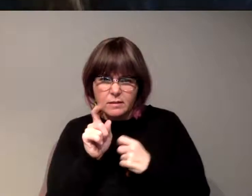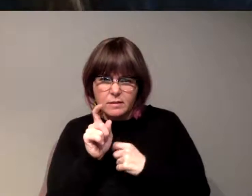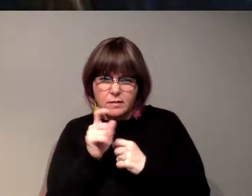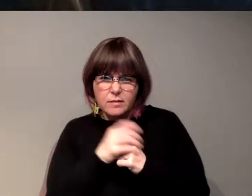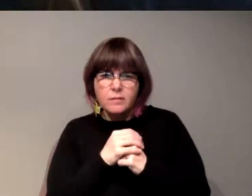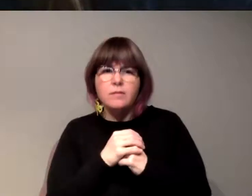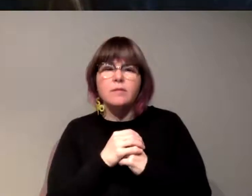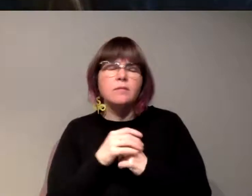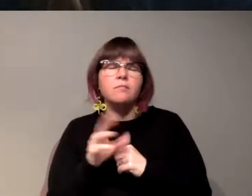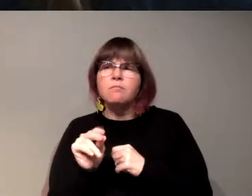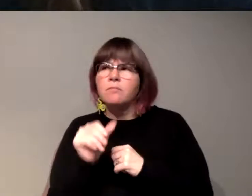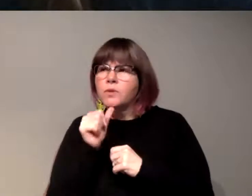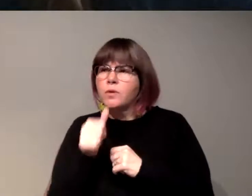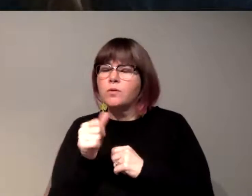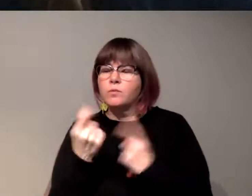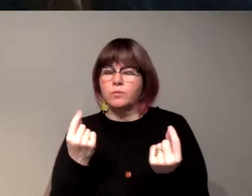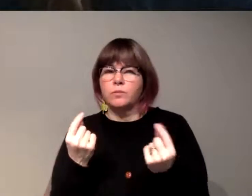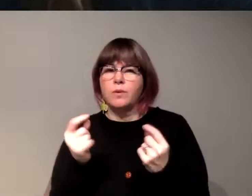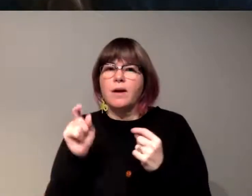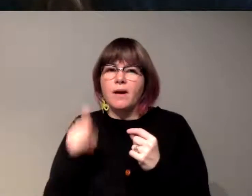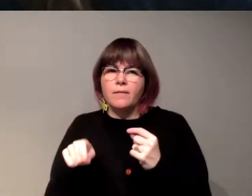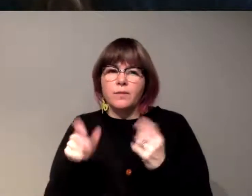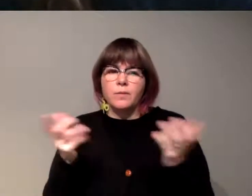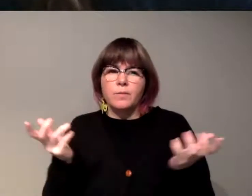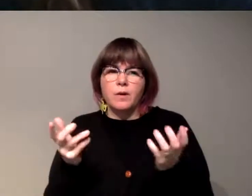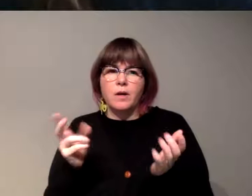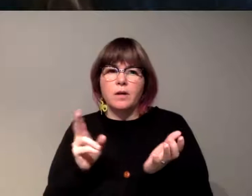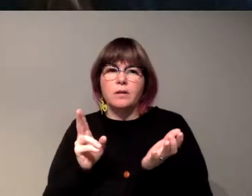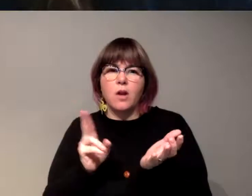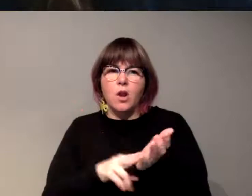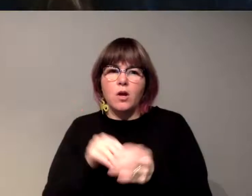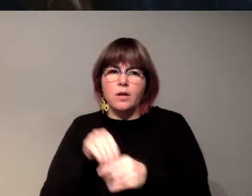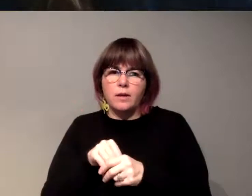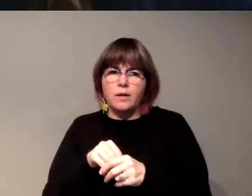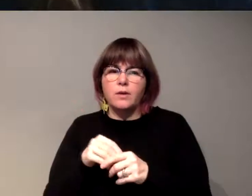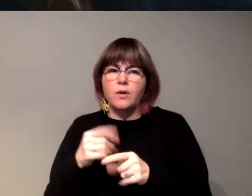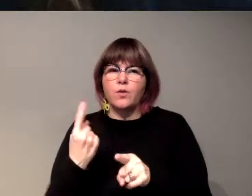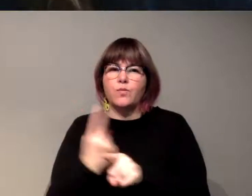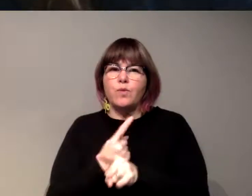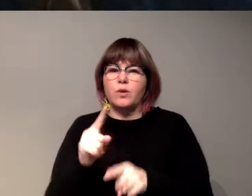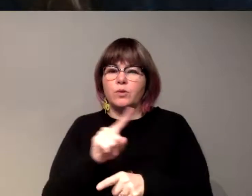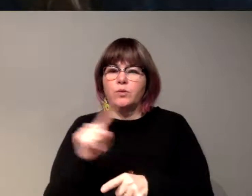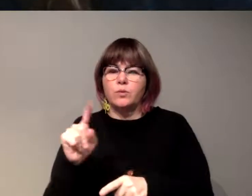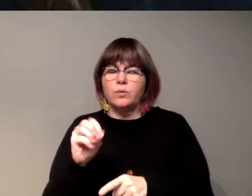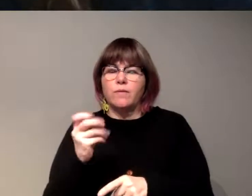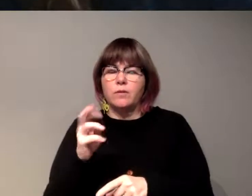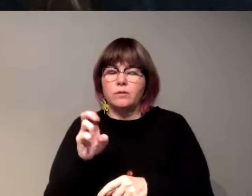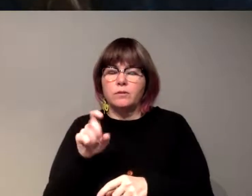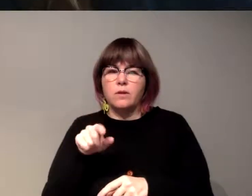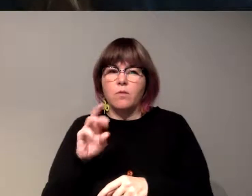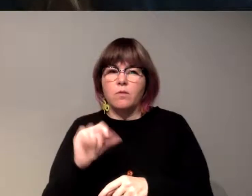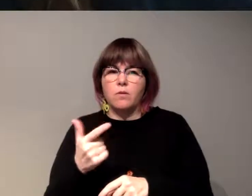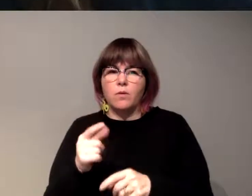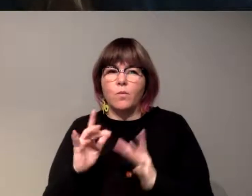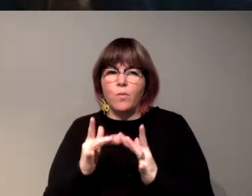So you don't. What you do have to do is log in on the regular Xuniverse.org website.